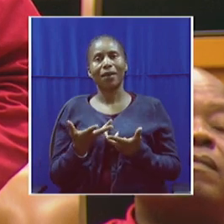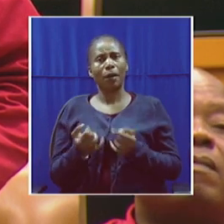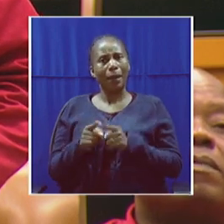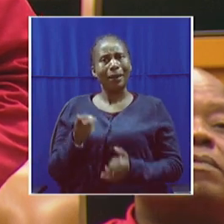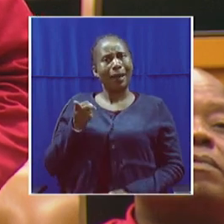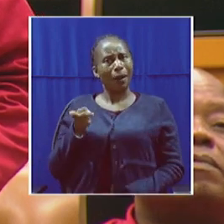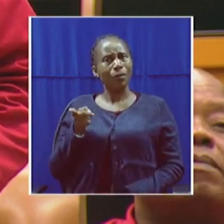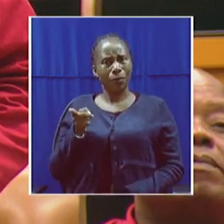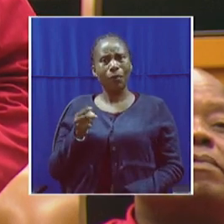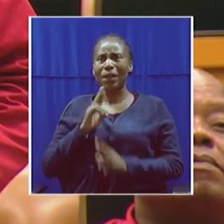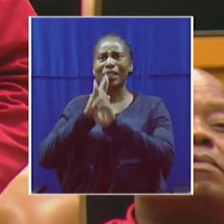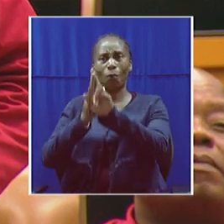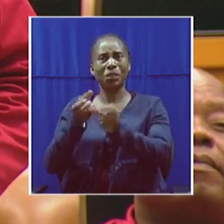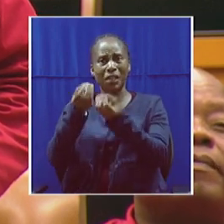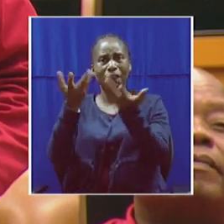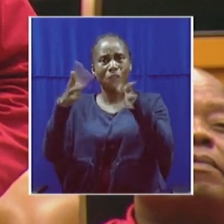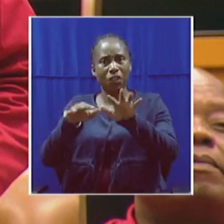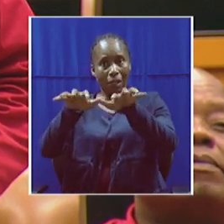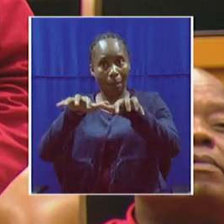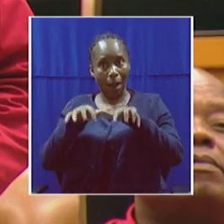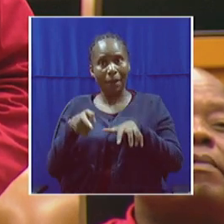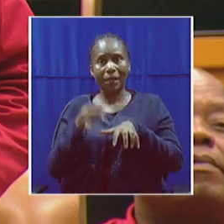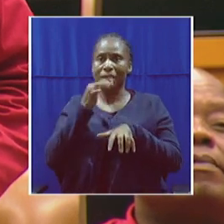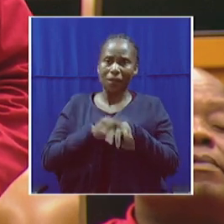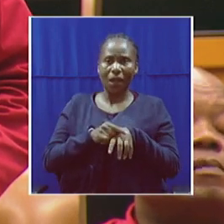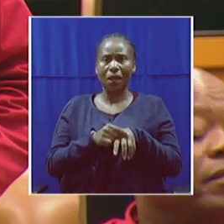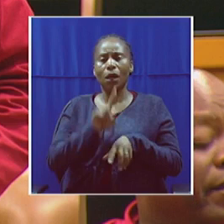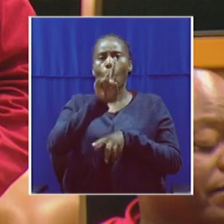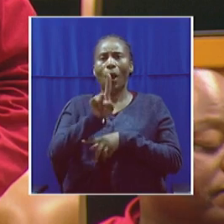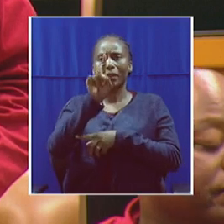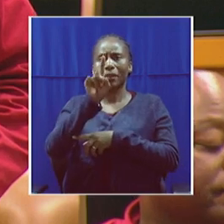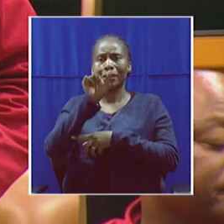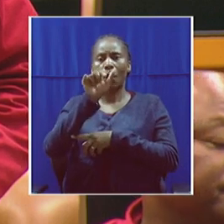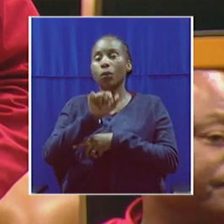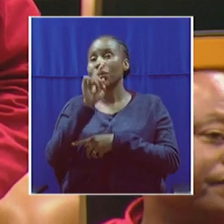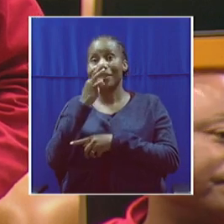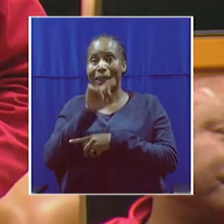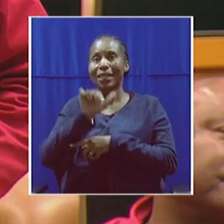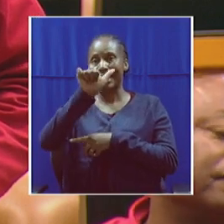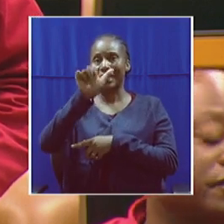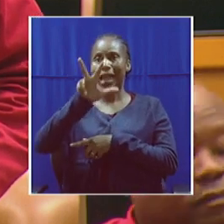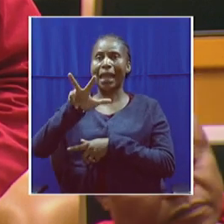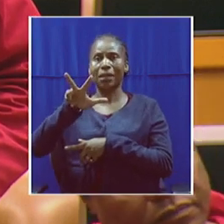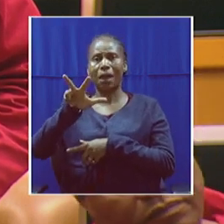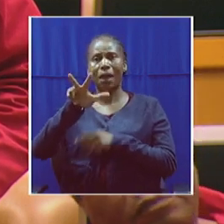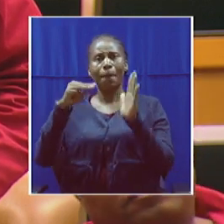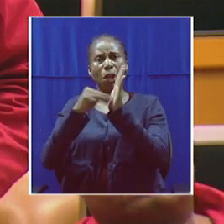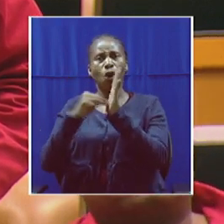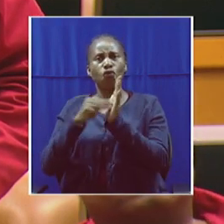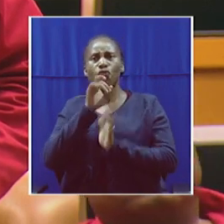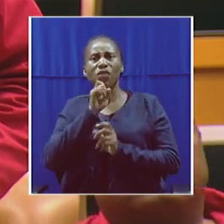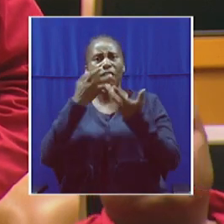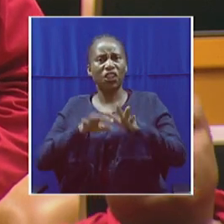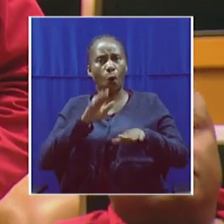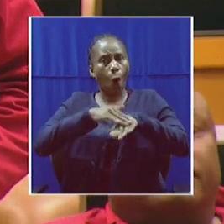giving a response in Parliament today that you have spent around 68 million on that program did you spend